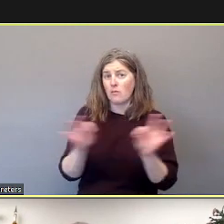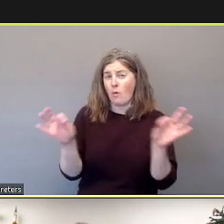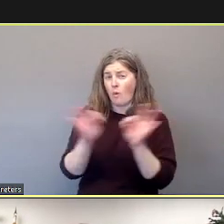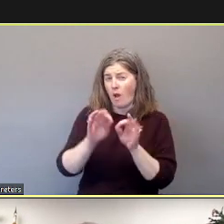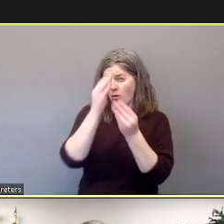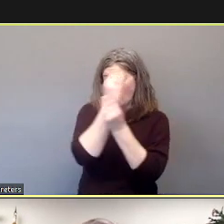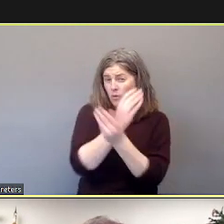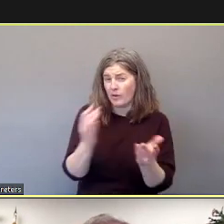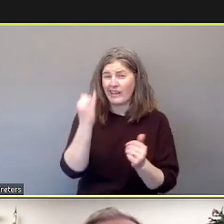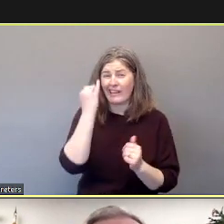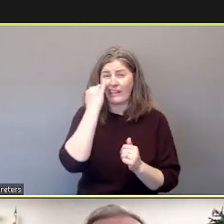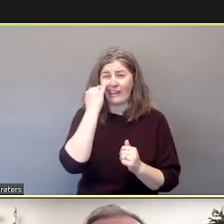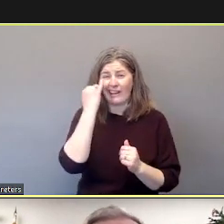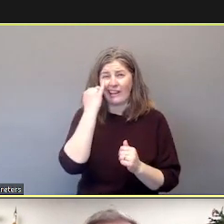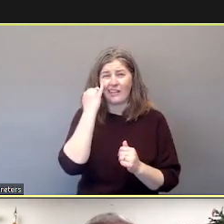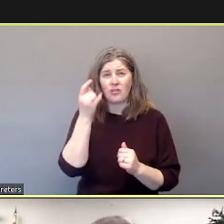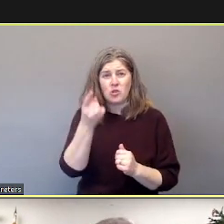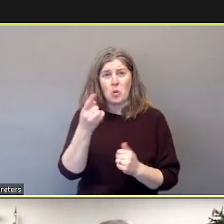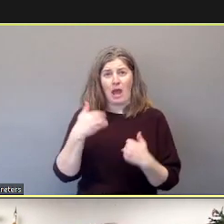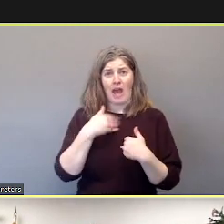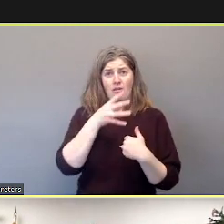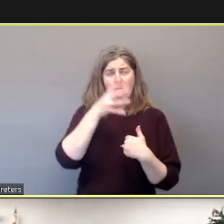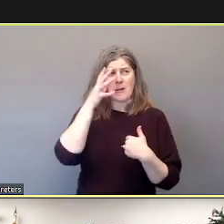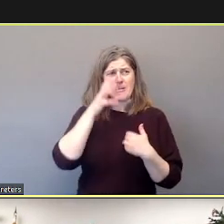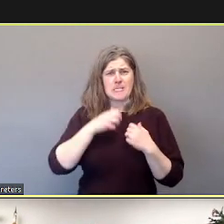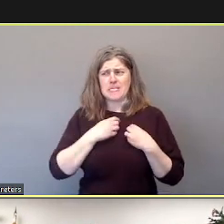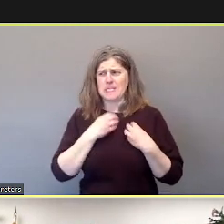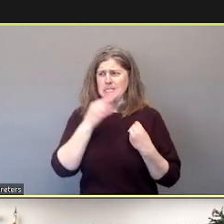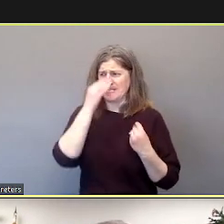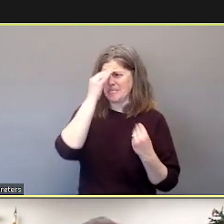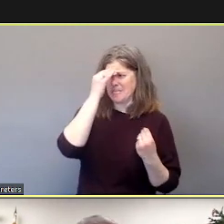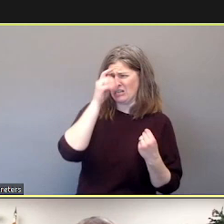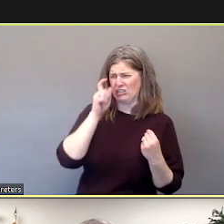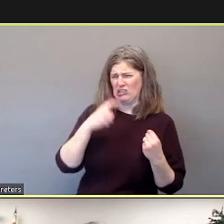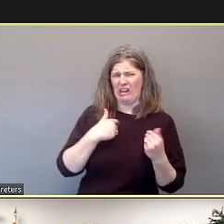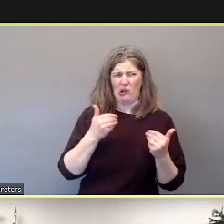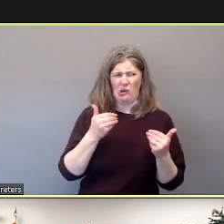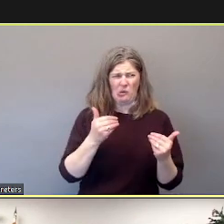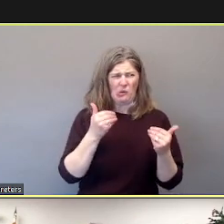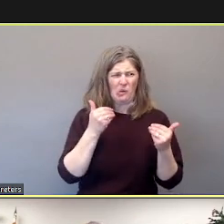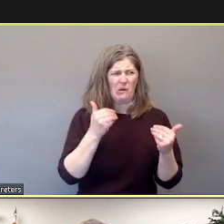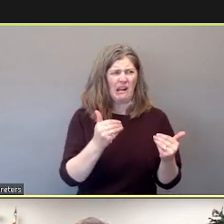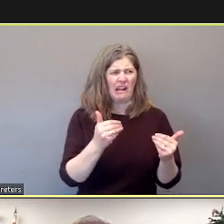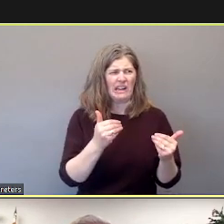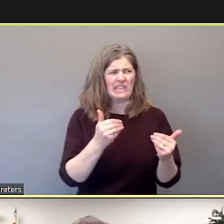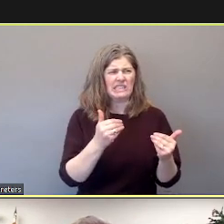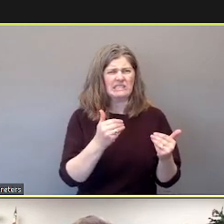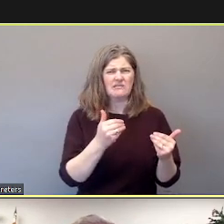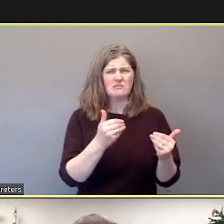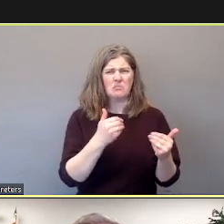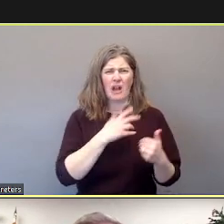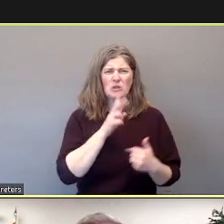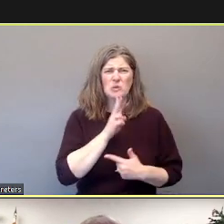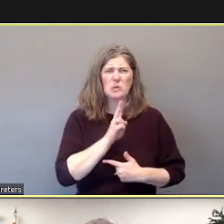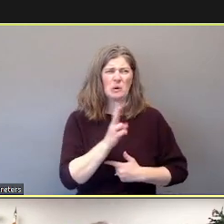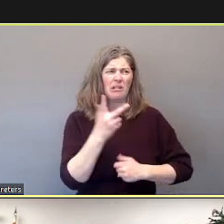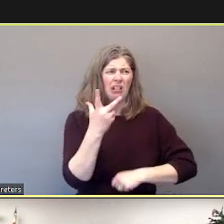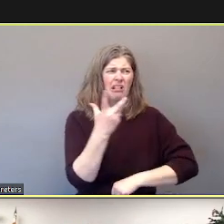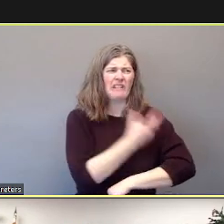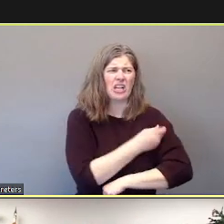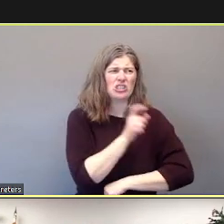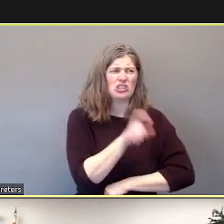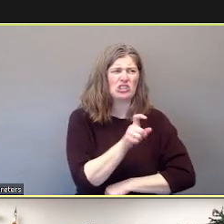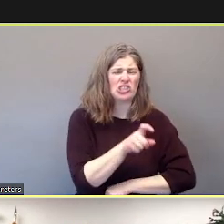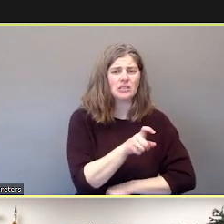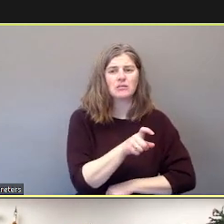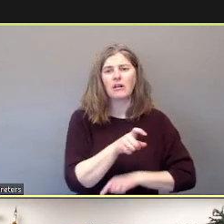say is if you're one of those parents wrestling with, gee, should I get my 2-year-old COVID vaccine? I think